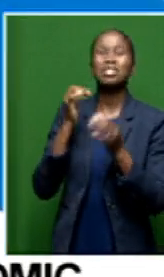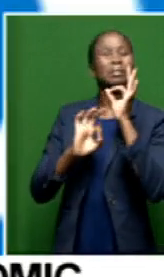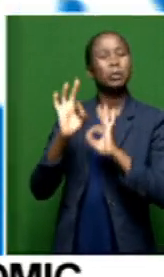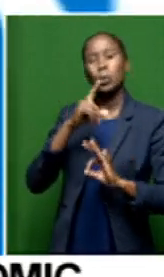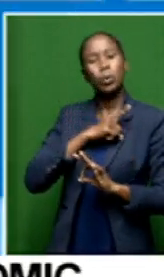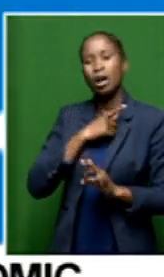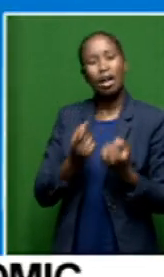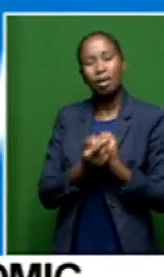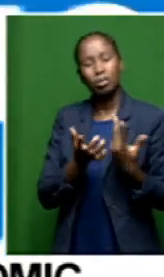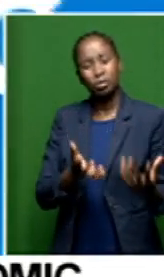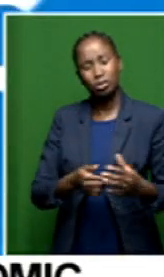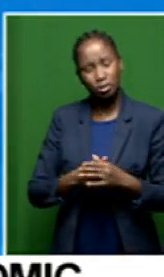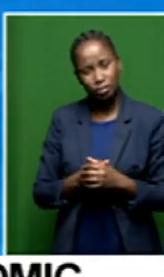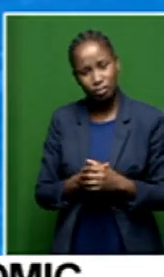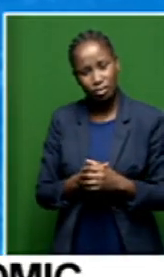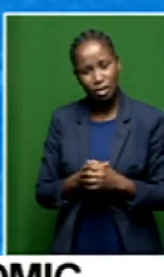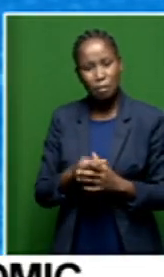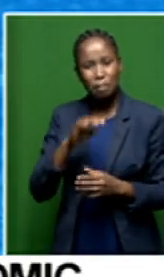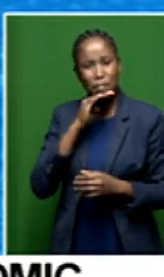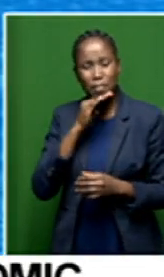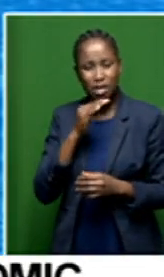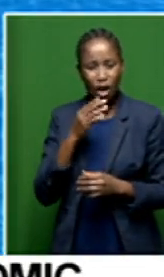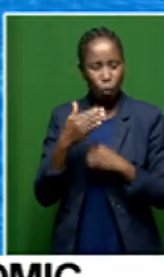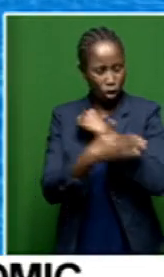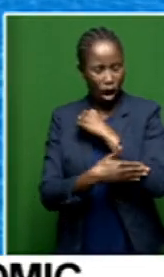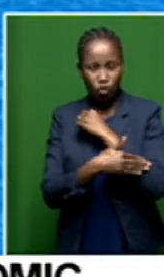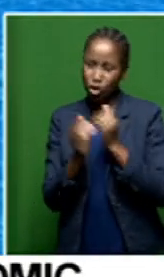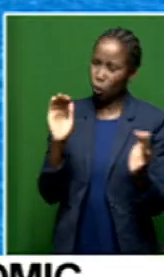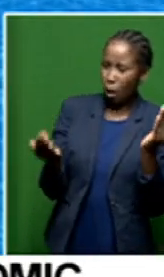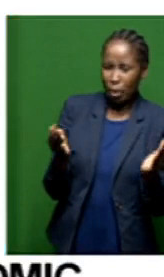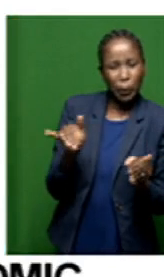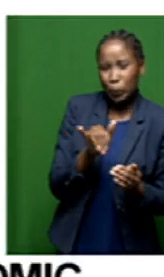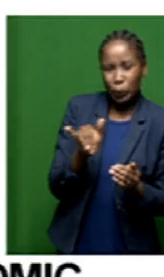which playing field are we in, that what countries we're comparing ourselves to?